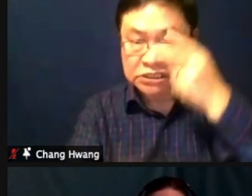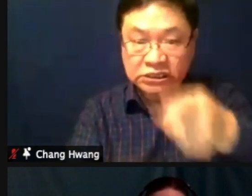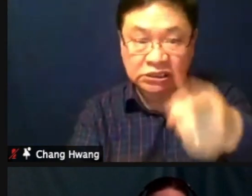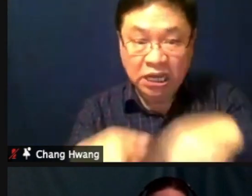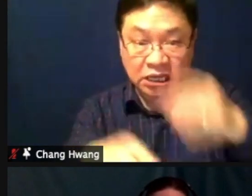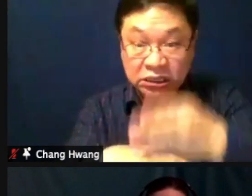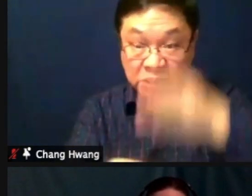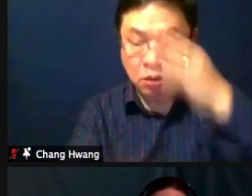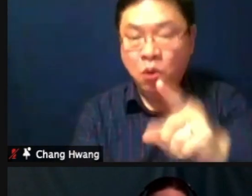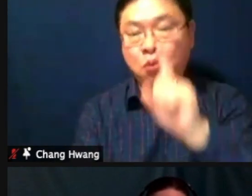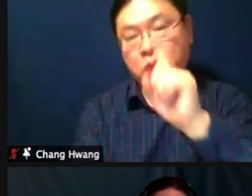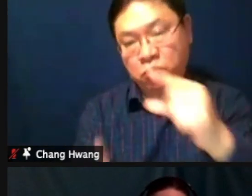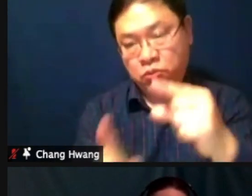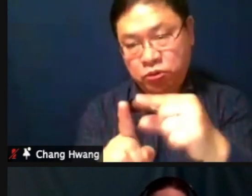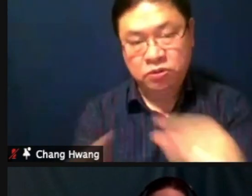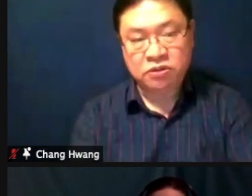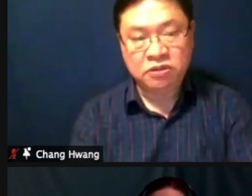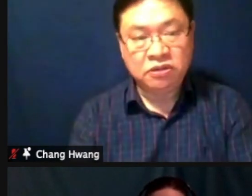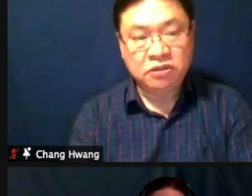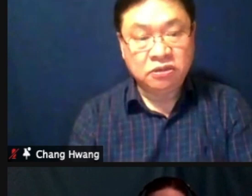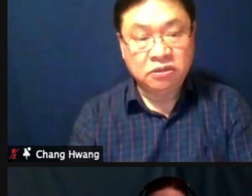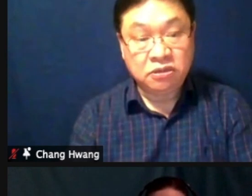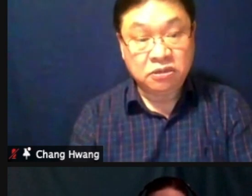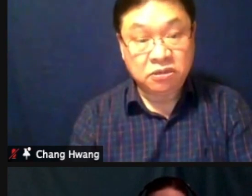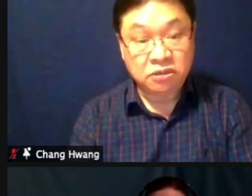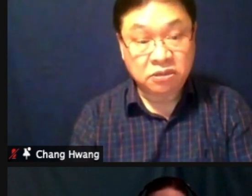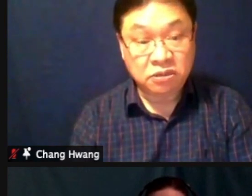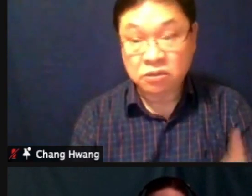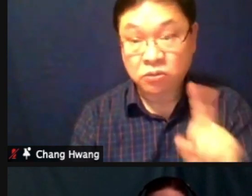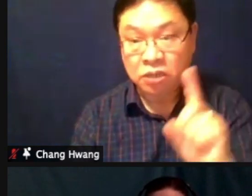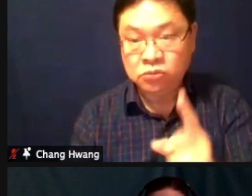Inside goes the written word, and you can see the sign here.